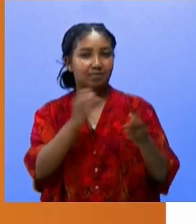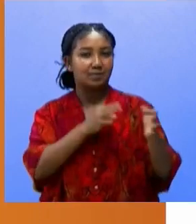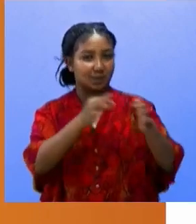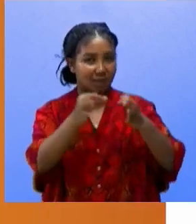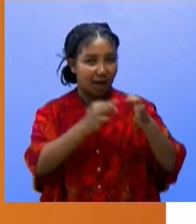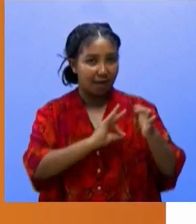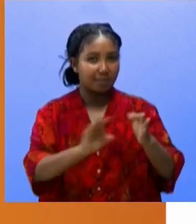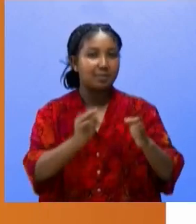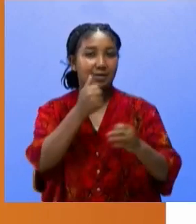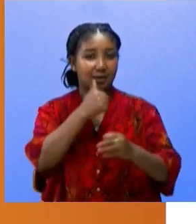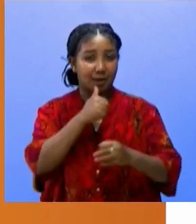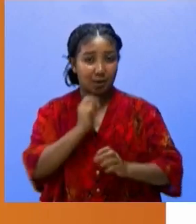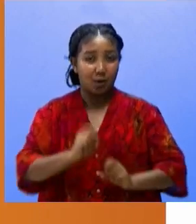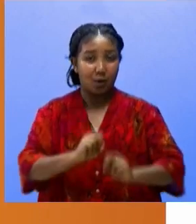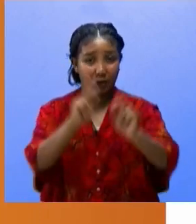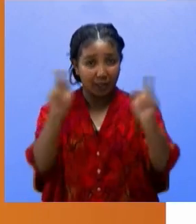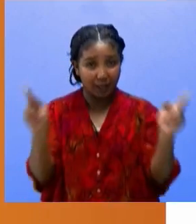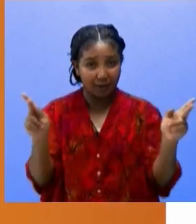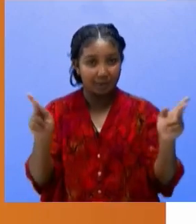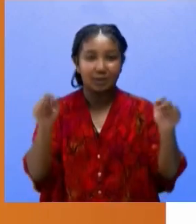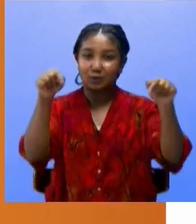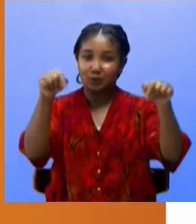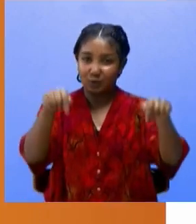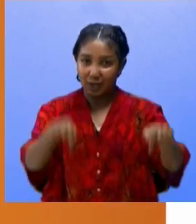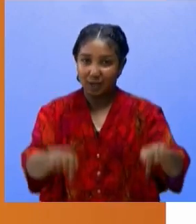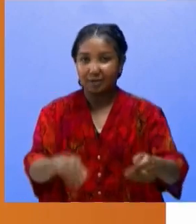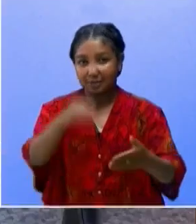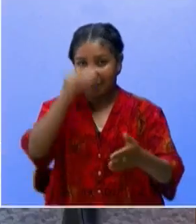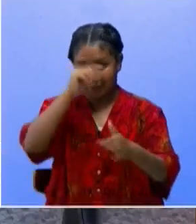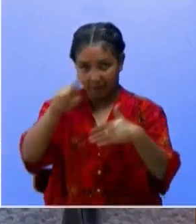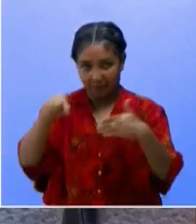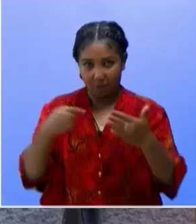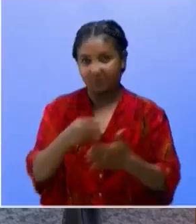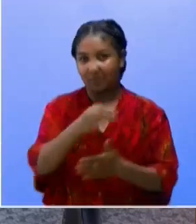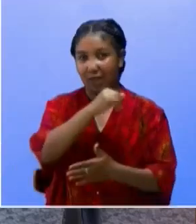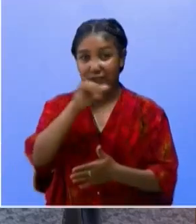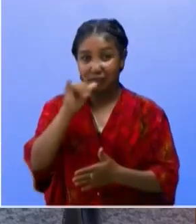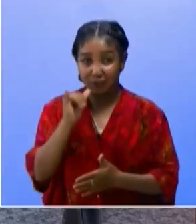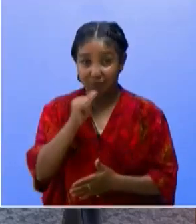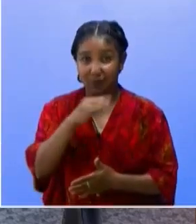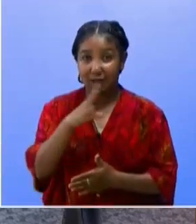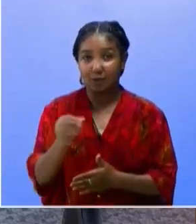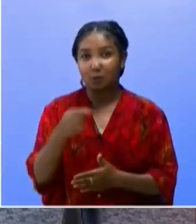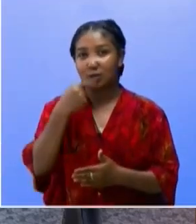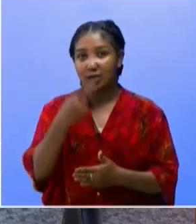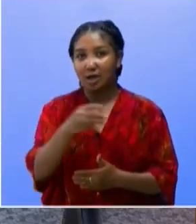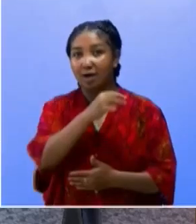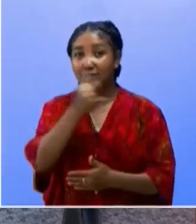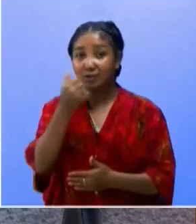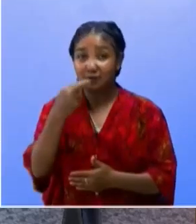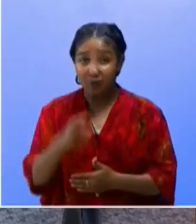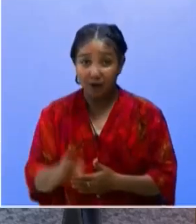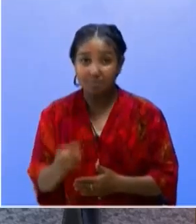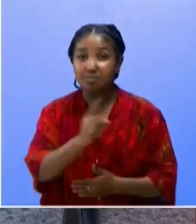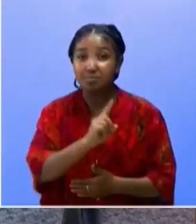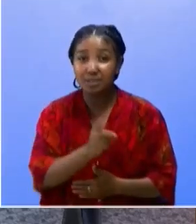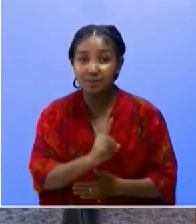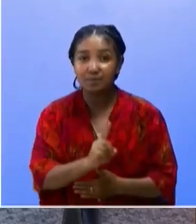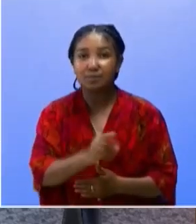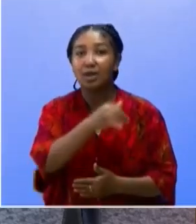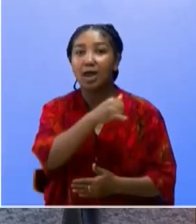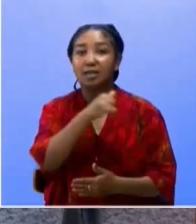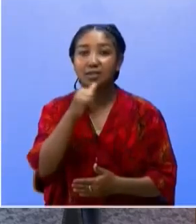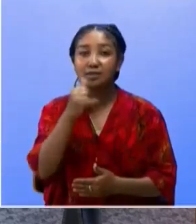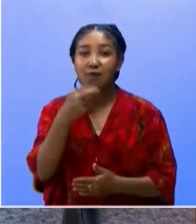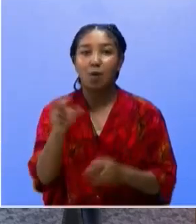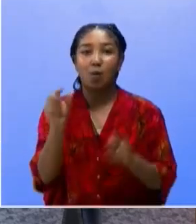describe the girl. Okay? Today we have seen about adjectives, and we said that adjectives are what?